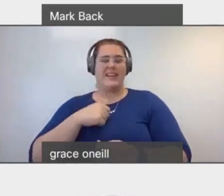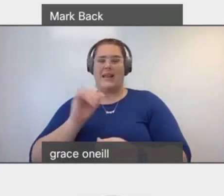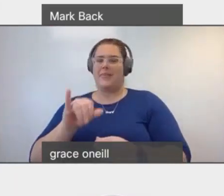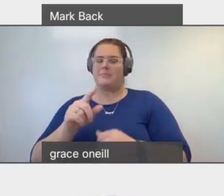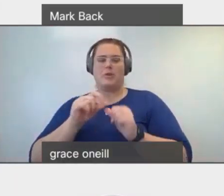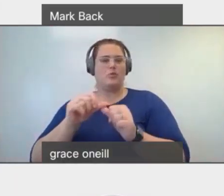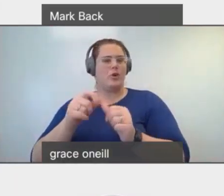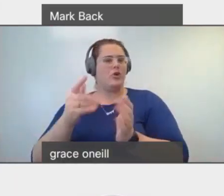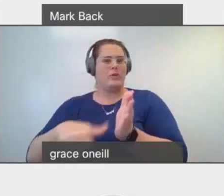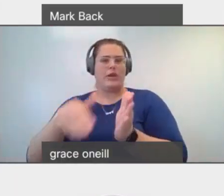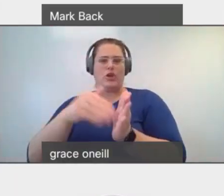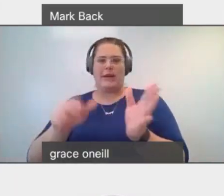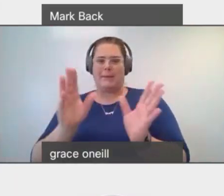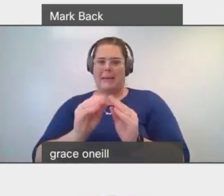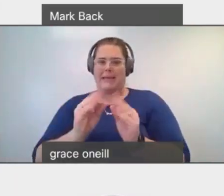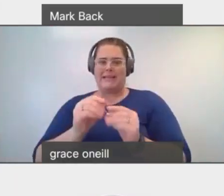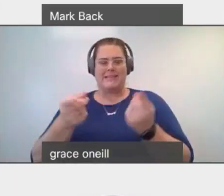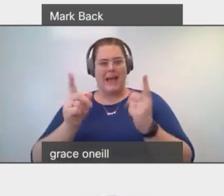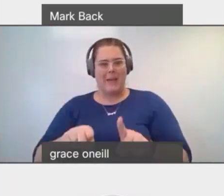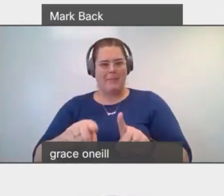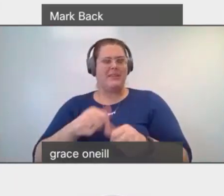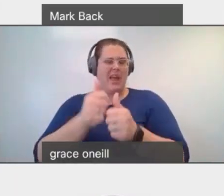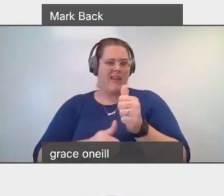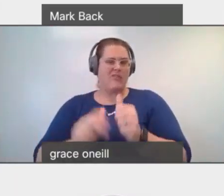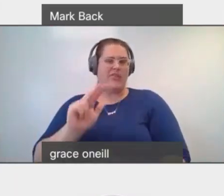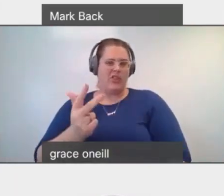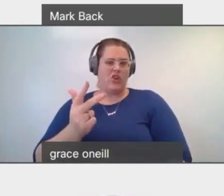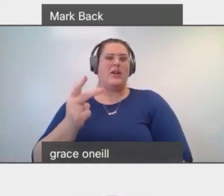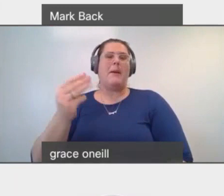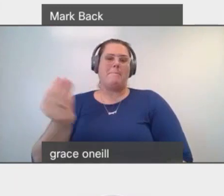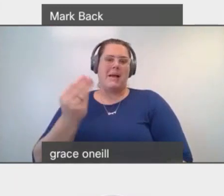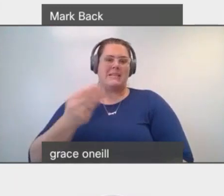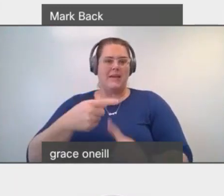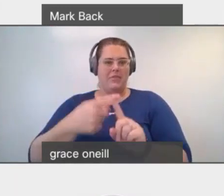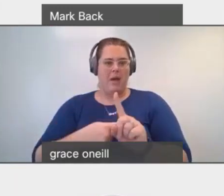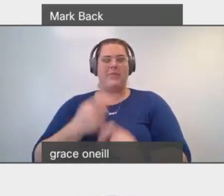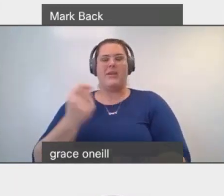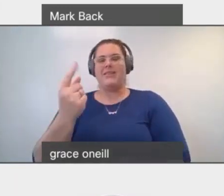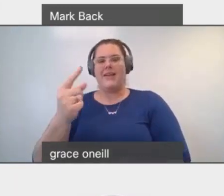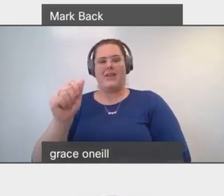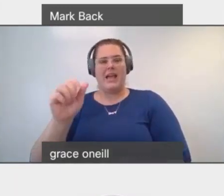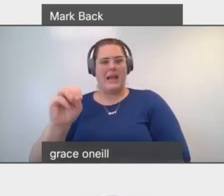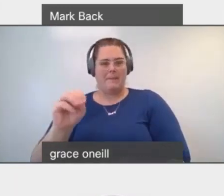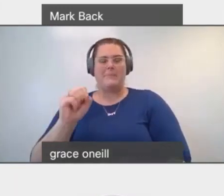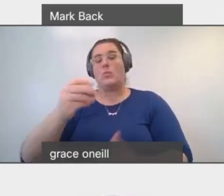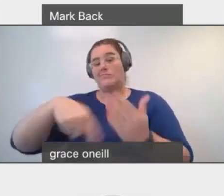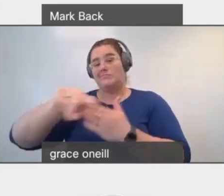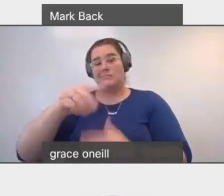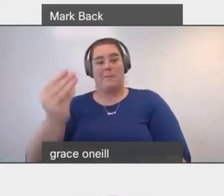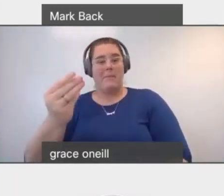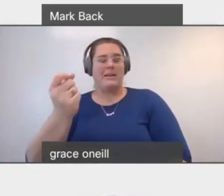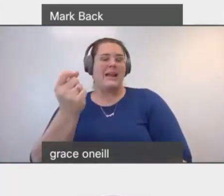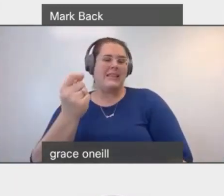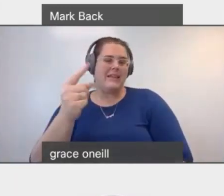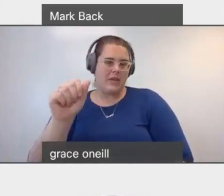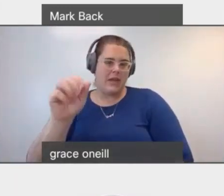occur every Monday, third Monday at 11 a.m. monthly. So I'll drop that in, as well as if you